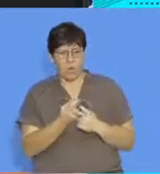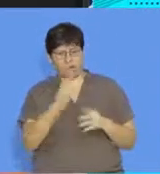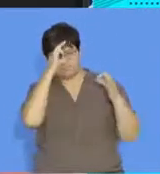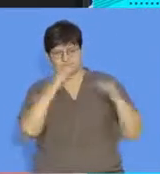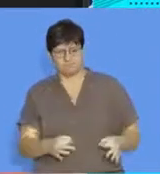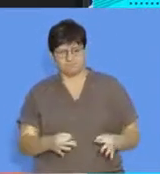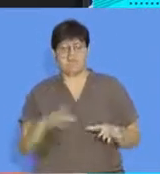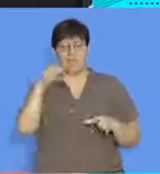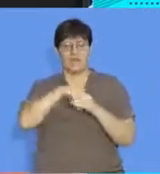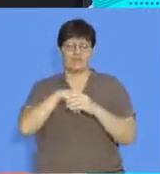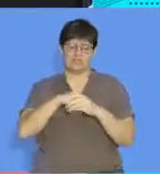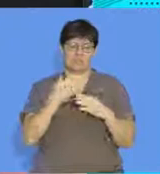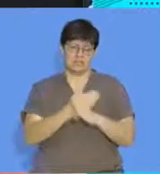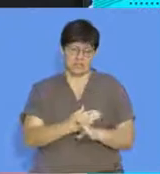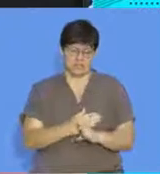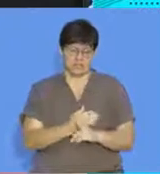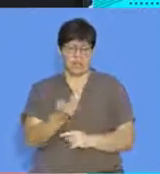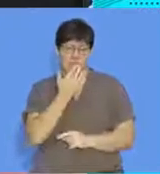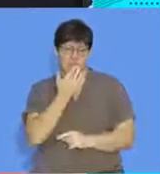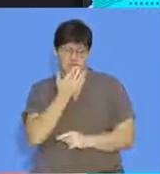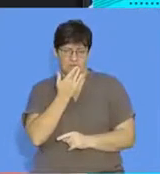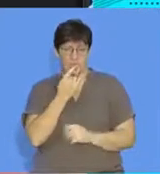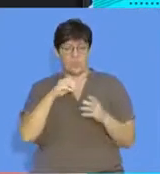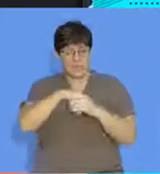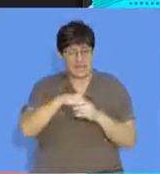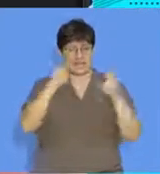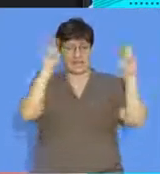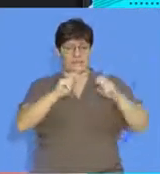and, quantifying or determining internal